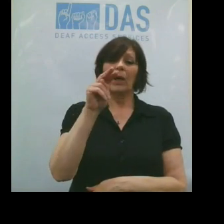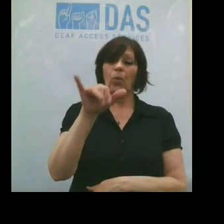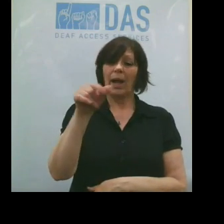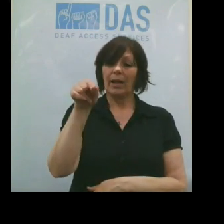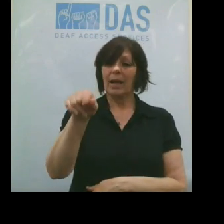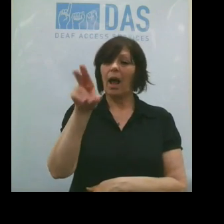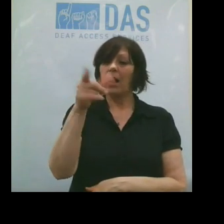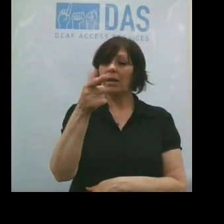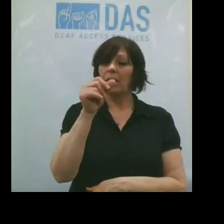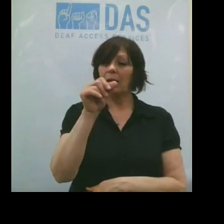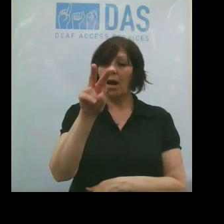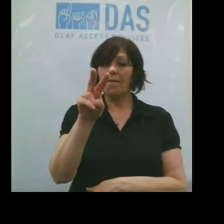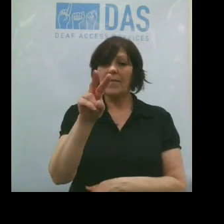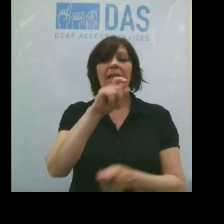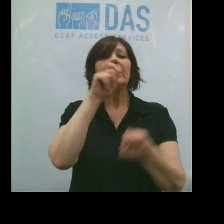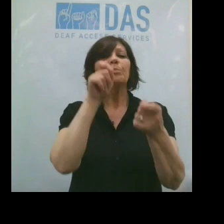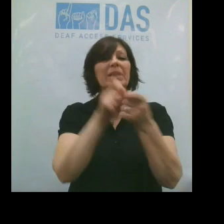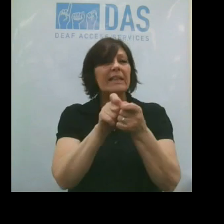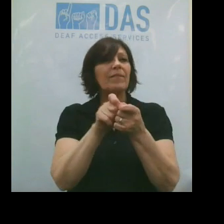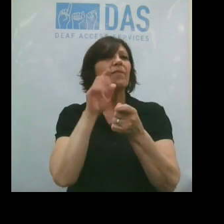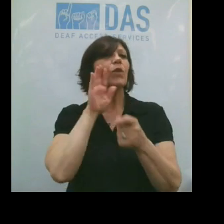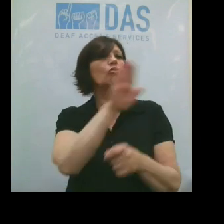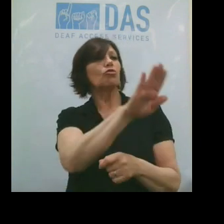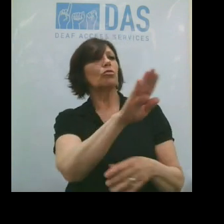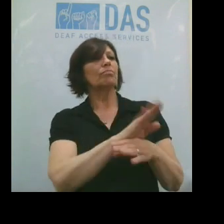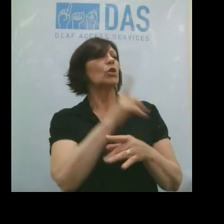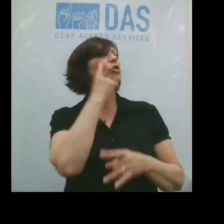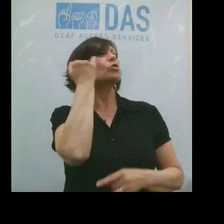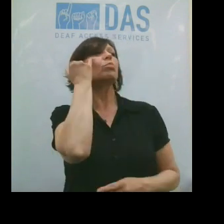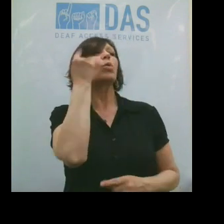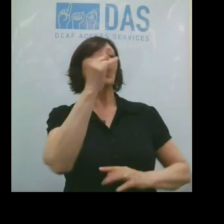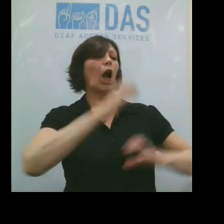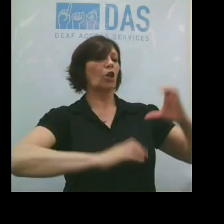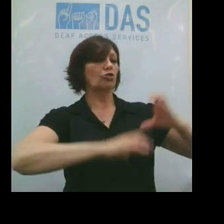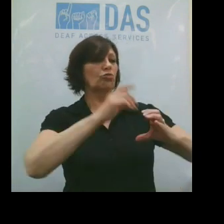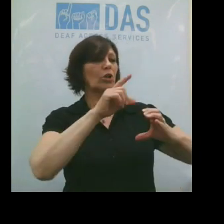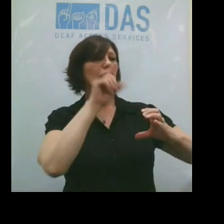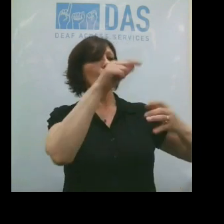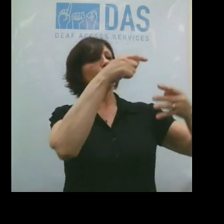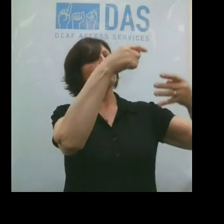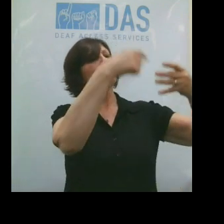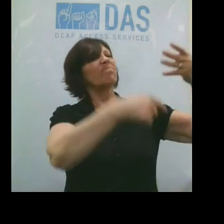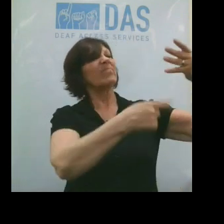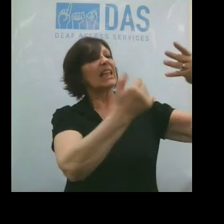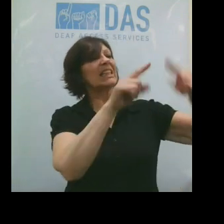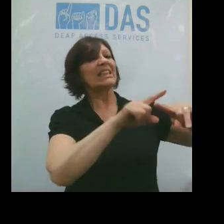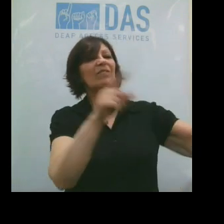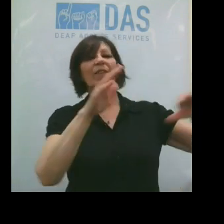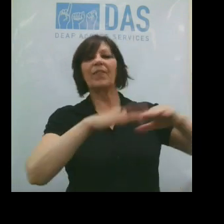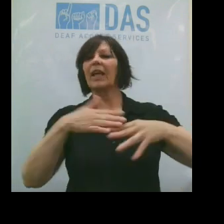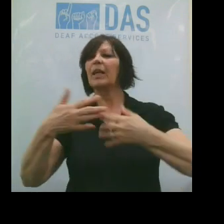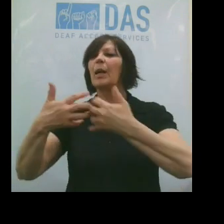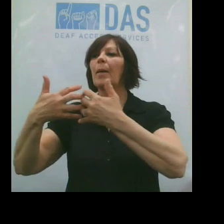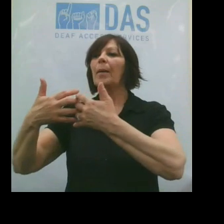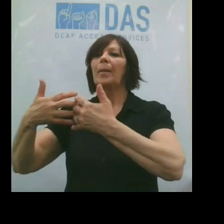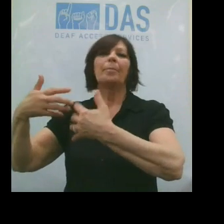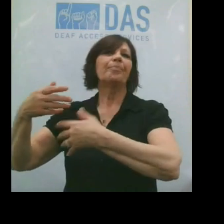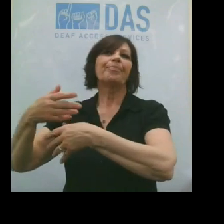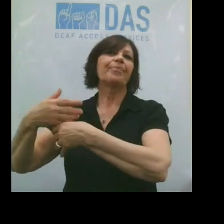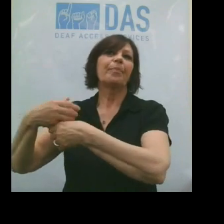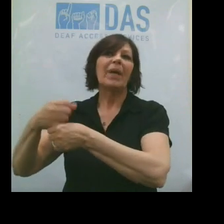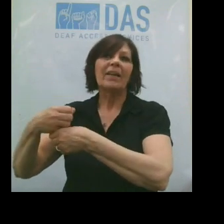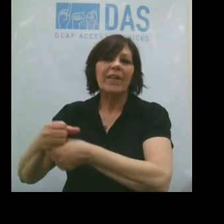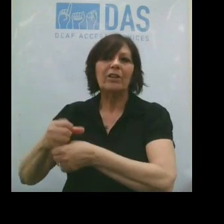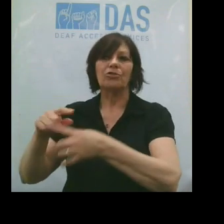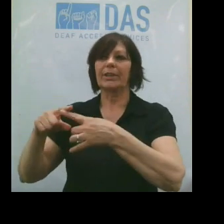there's specific templates for different industries. So if you're in the construction industry, that template's going to be a little different than the one for the manufacturing industry and the retail